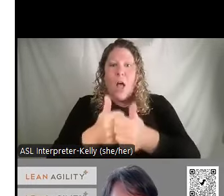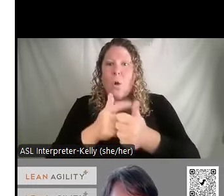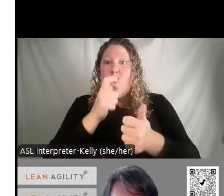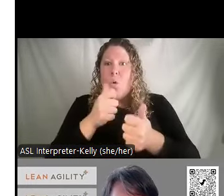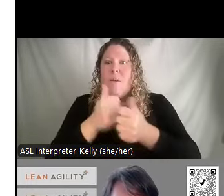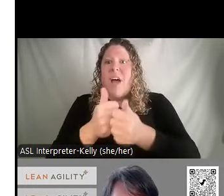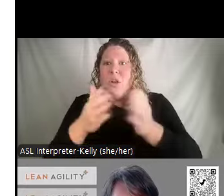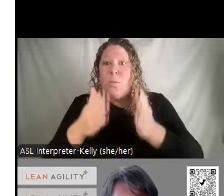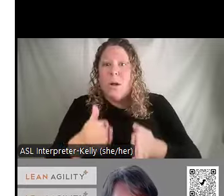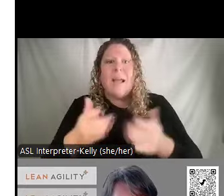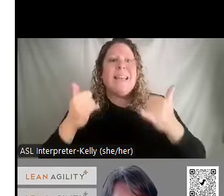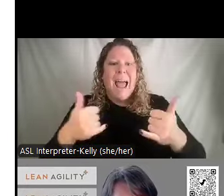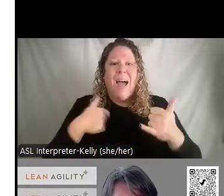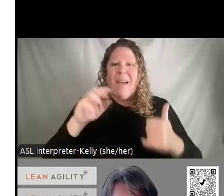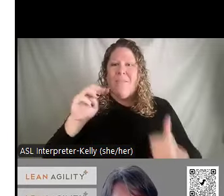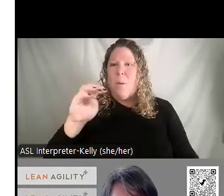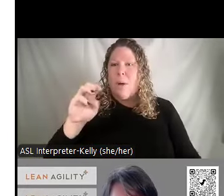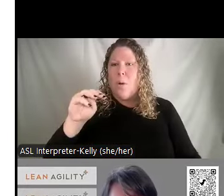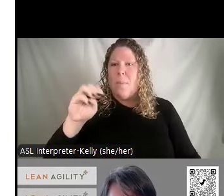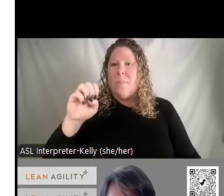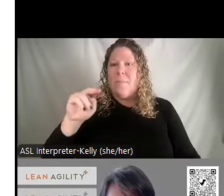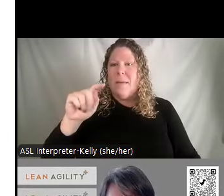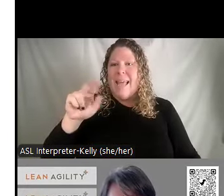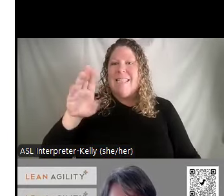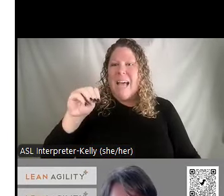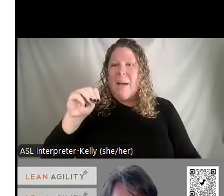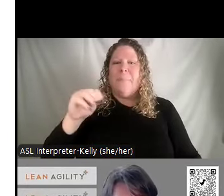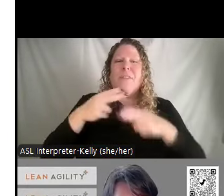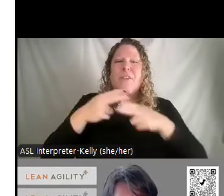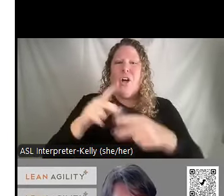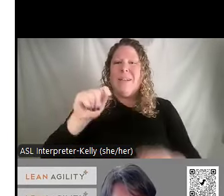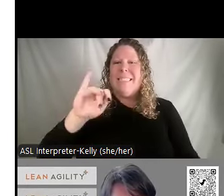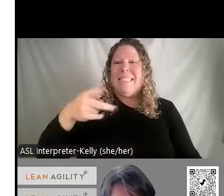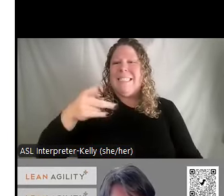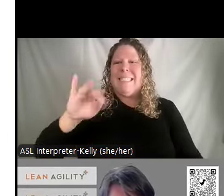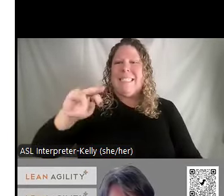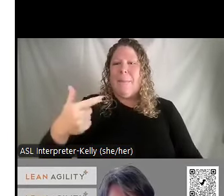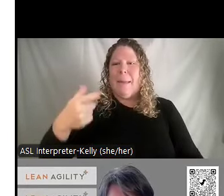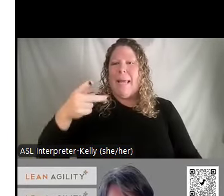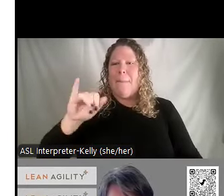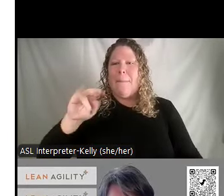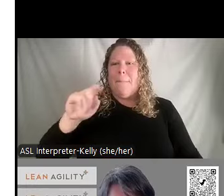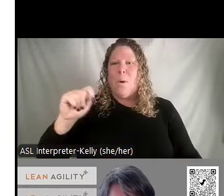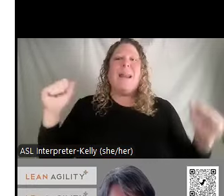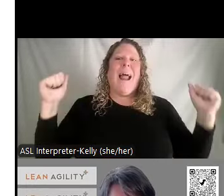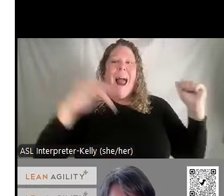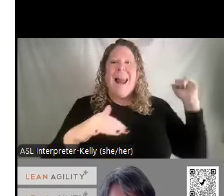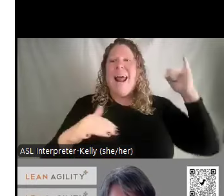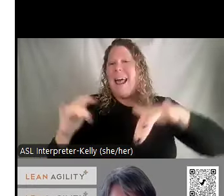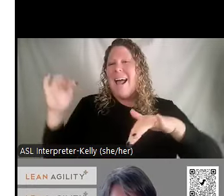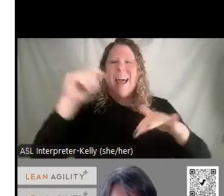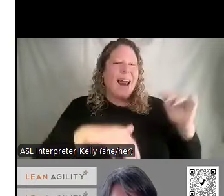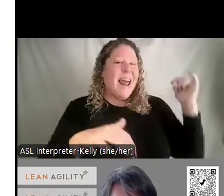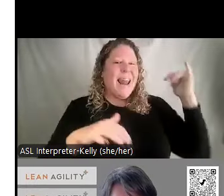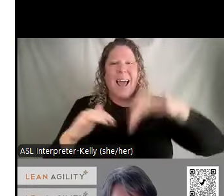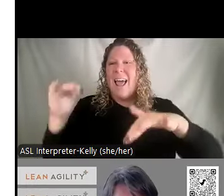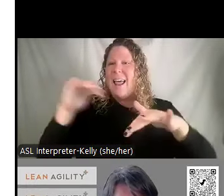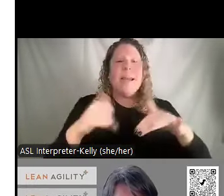got momentum. This is the tipping point and now we have a movement. As more people jump in, it's no longer